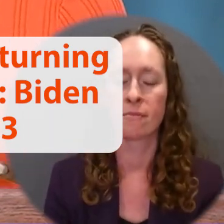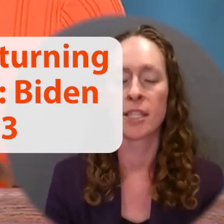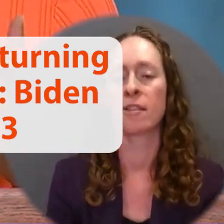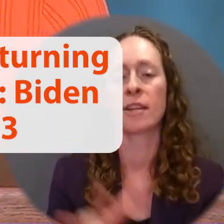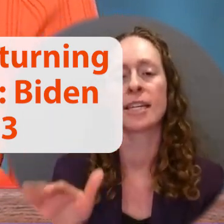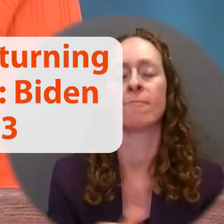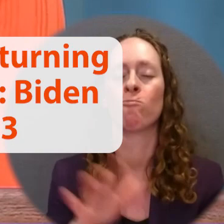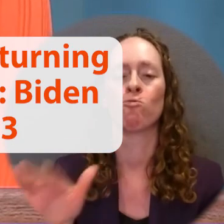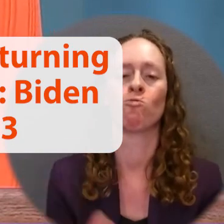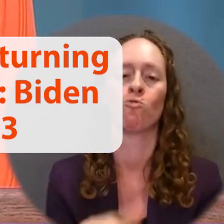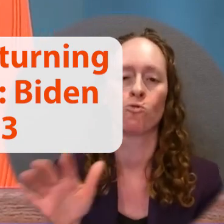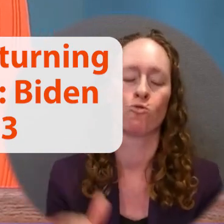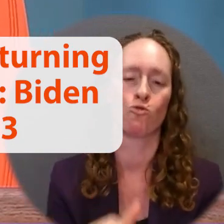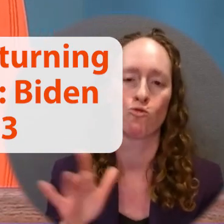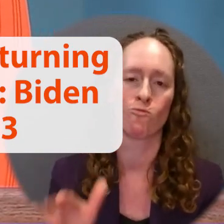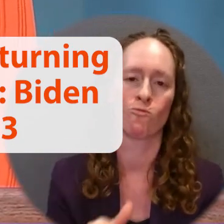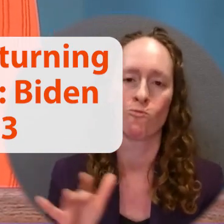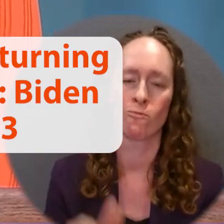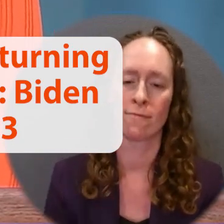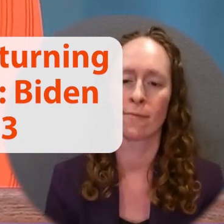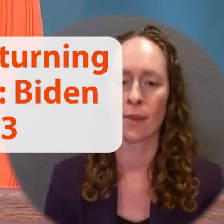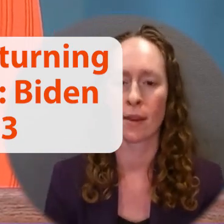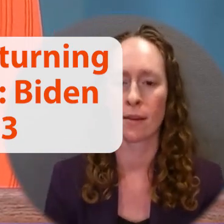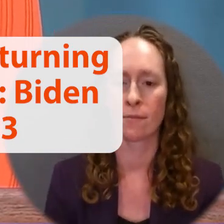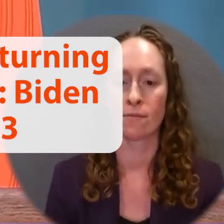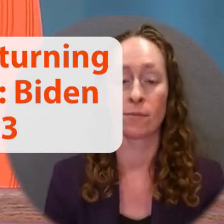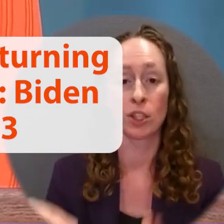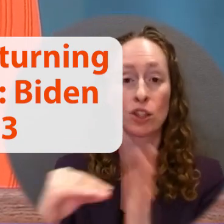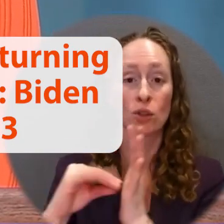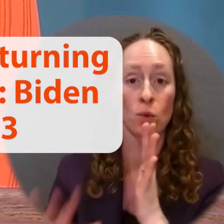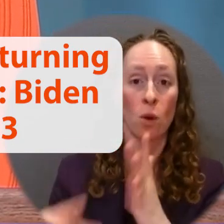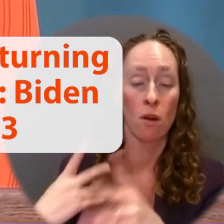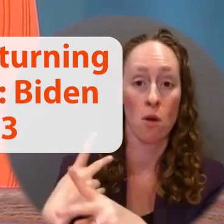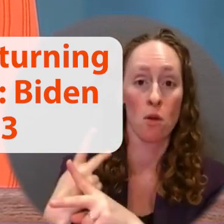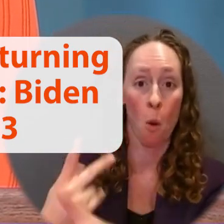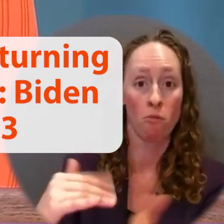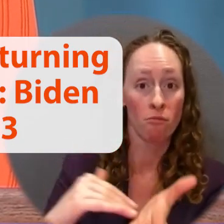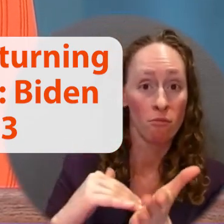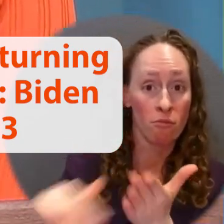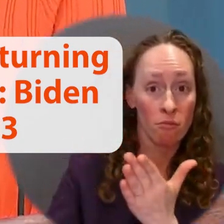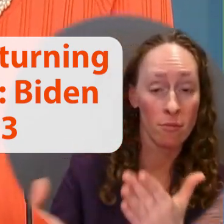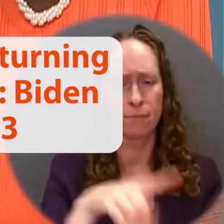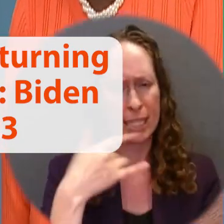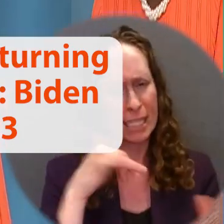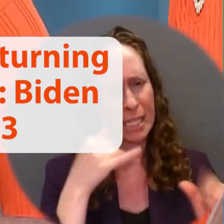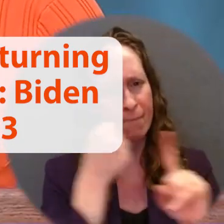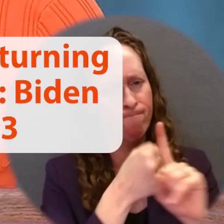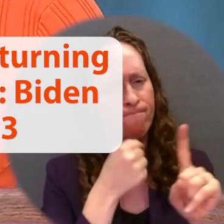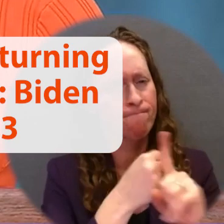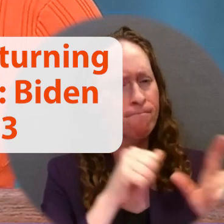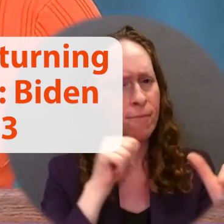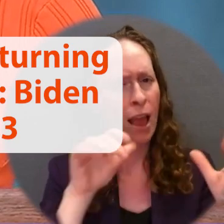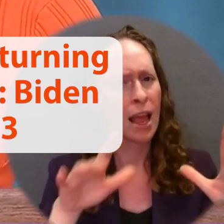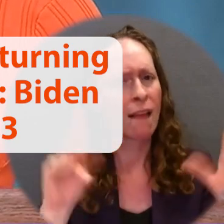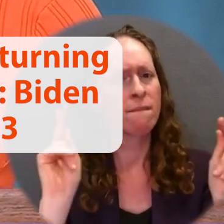this is when you think about the students, the student relief program, this is going to give Americans a little bit of breathing room.